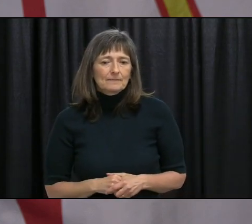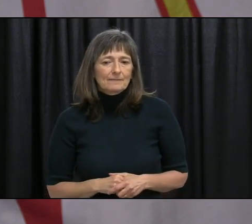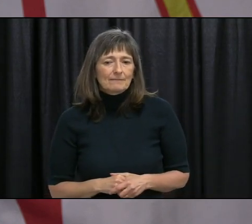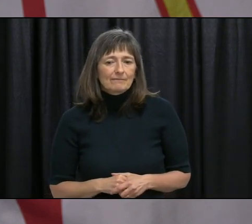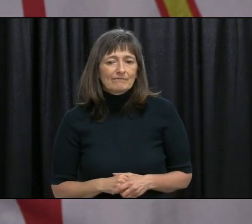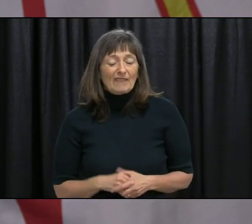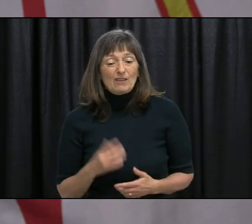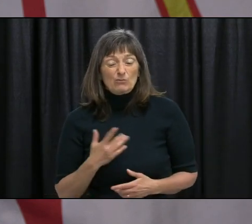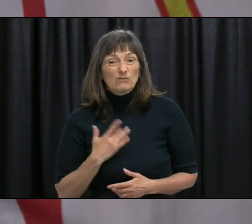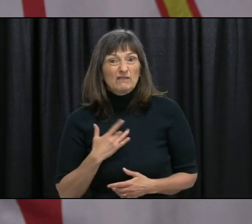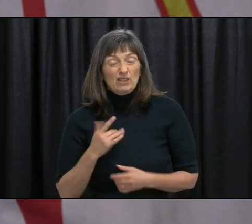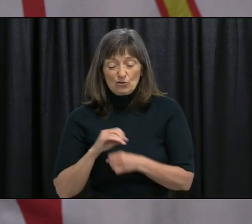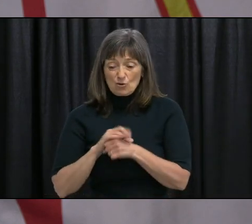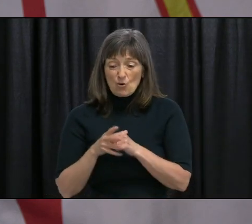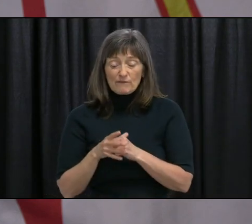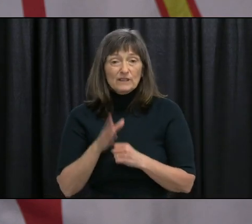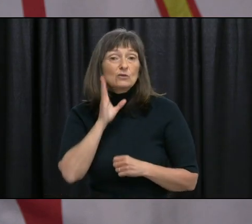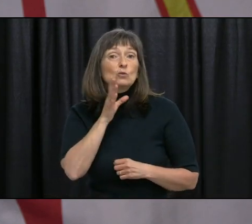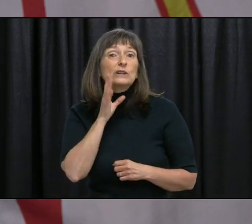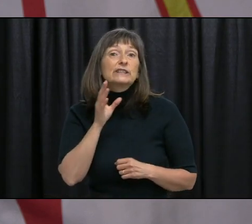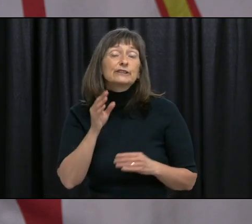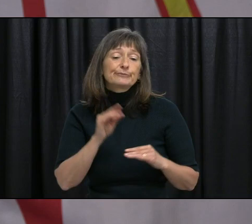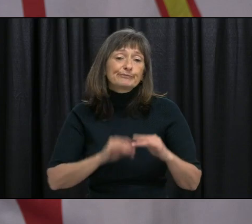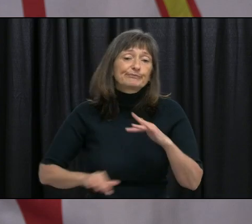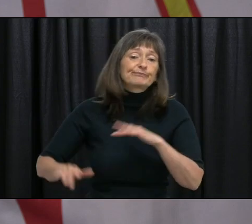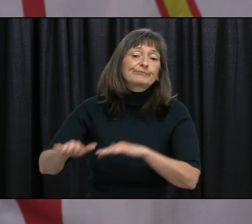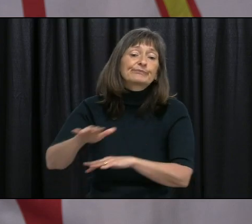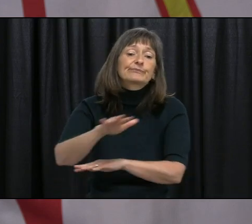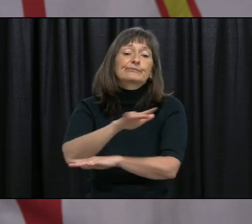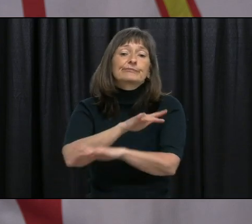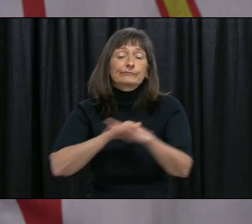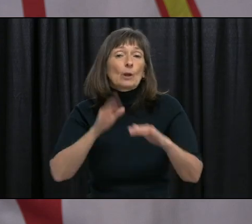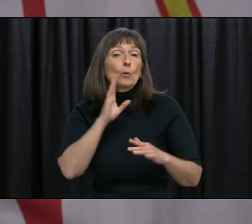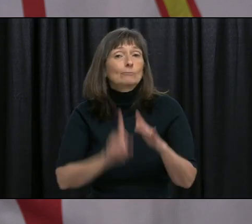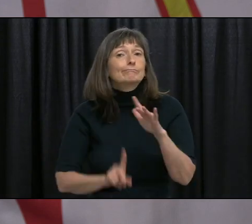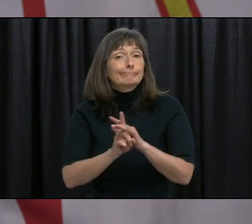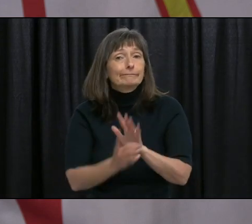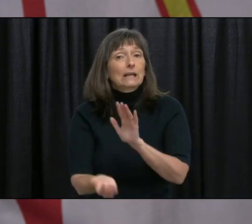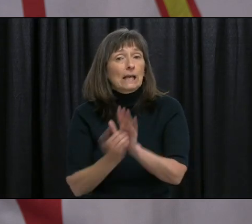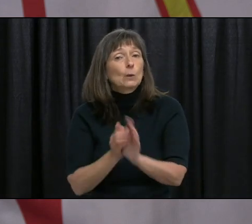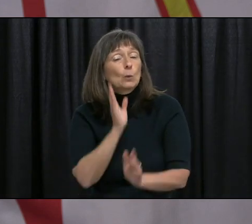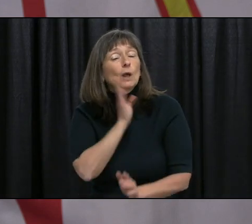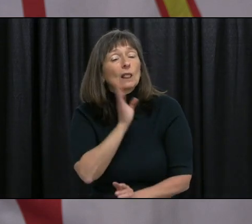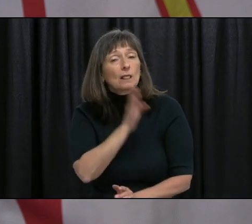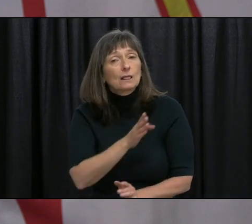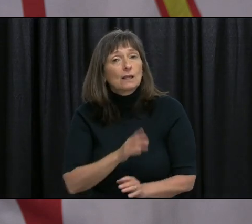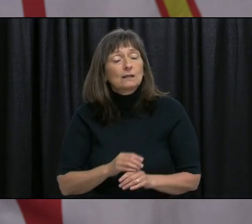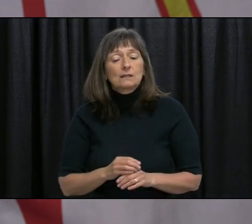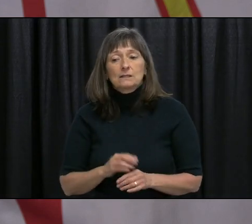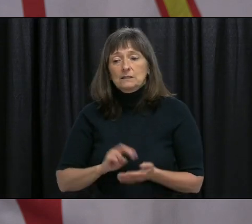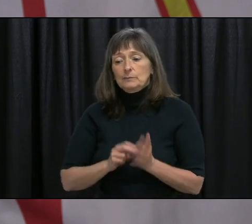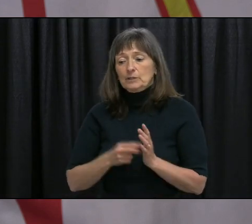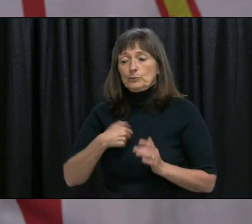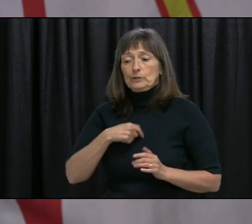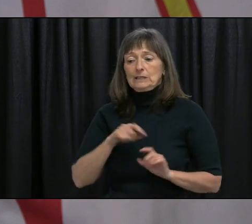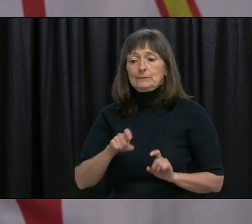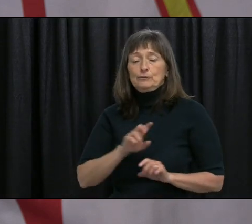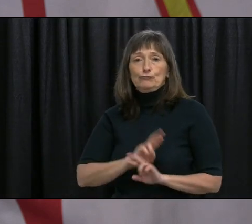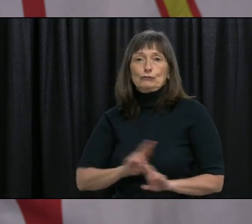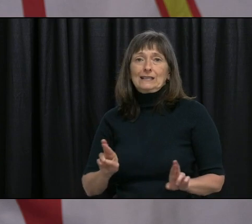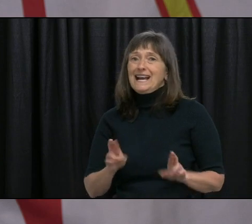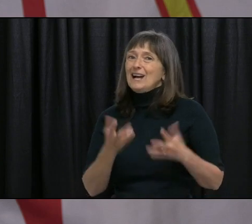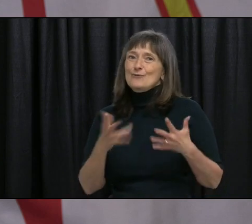this virus will circulate in our communities again, and we have to be prepared. We don't want to have